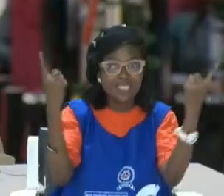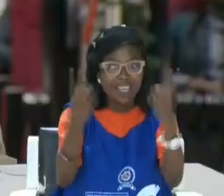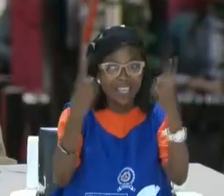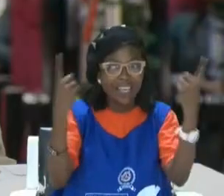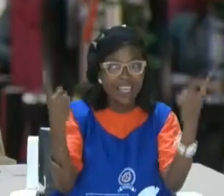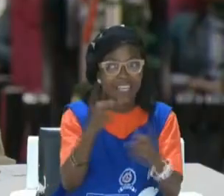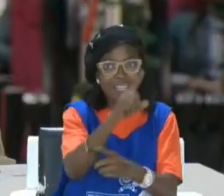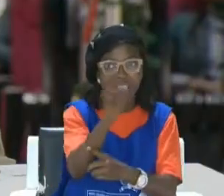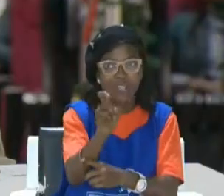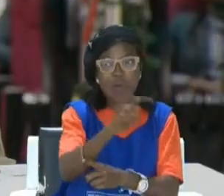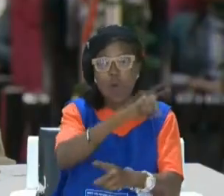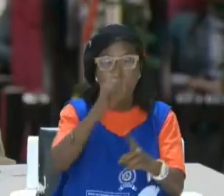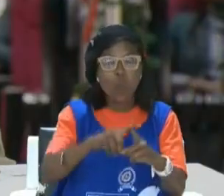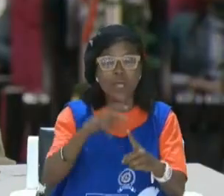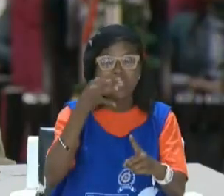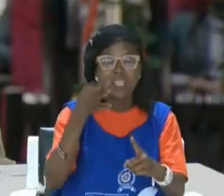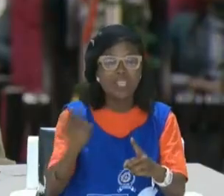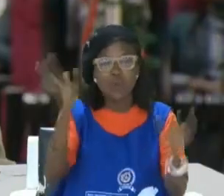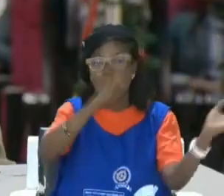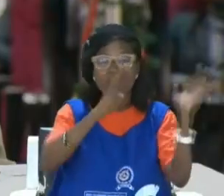When the wind blows,